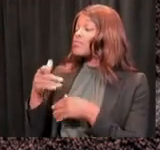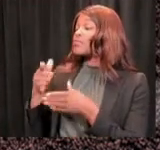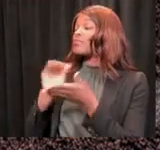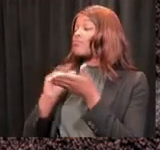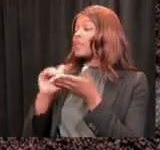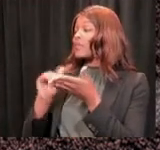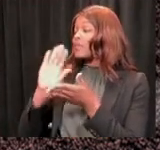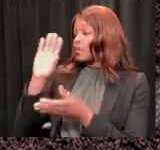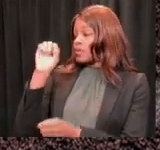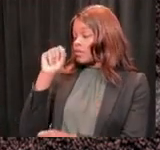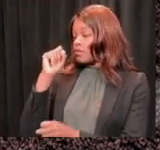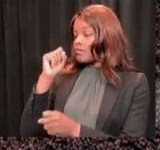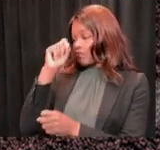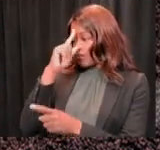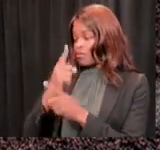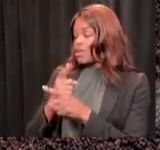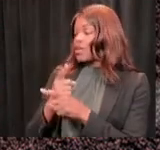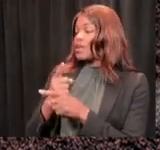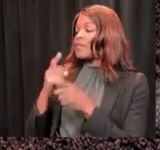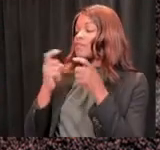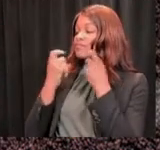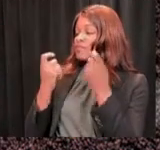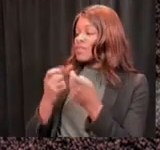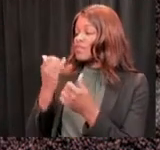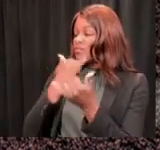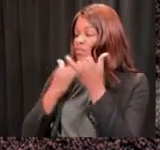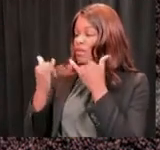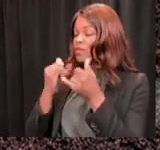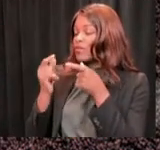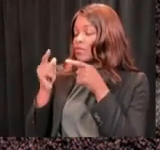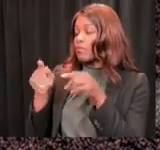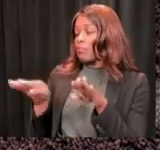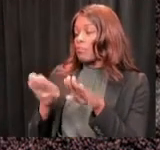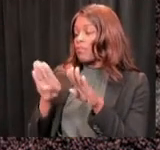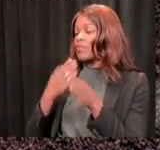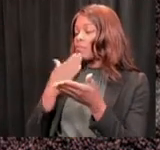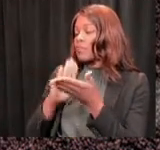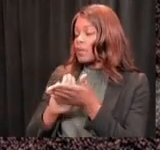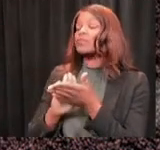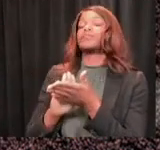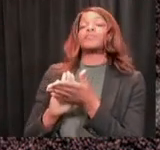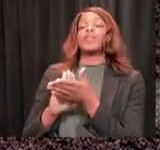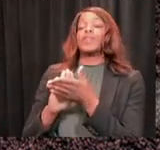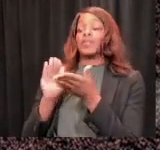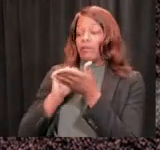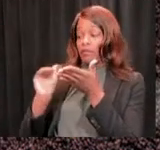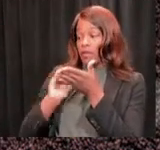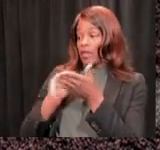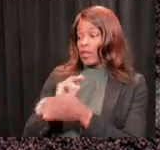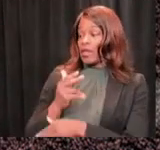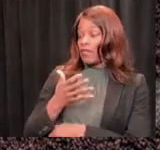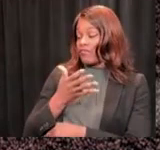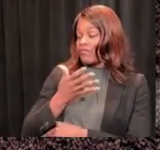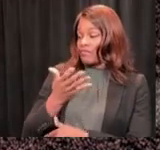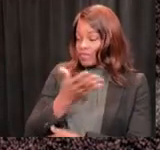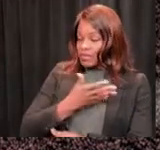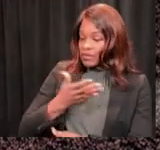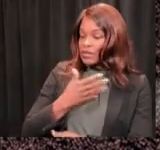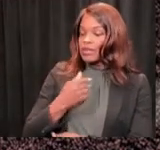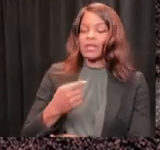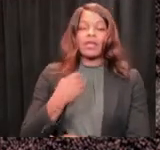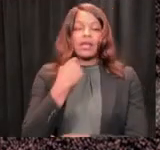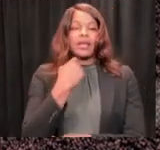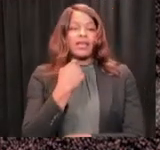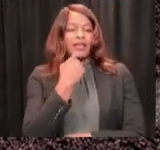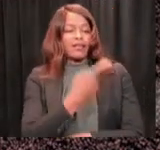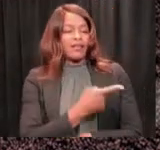wrongs they committed in treating you so badly. Now please forgive the sins of the servants of the God of your father. When their message came to him, Joseph